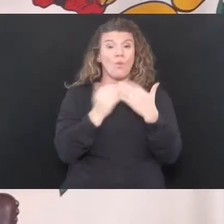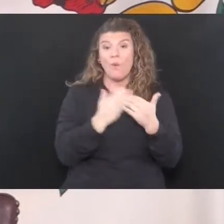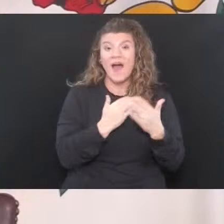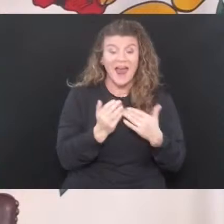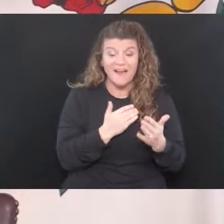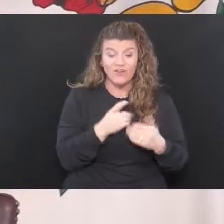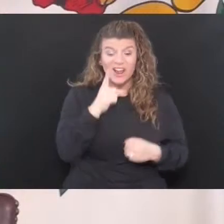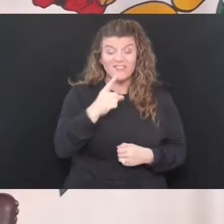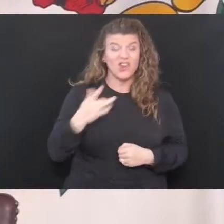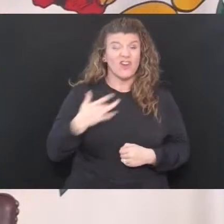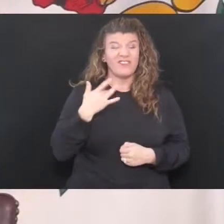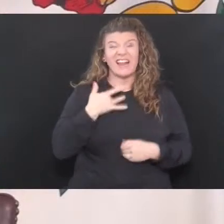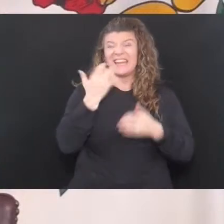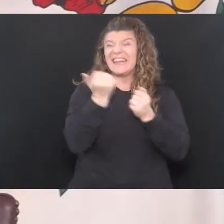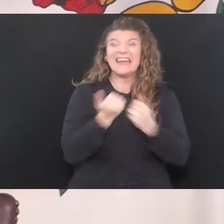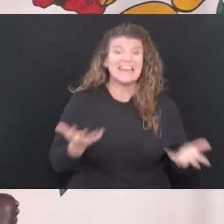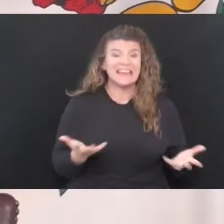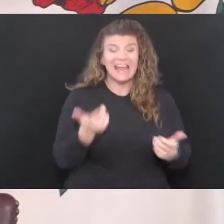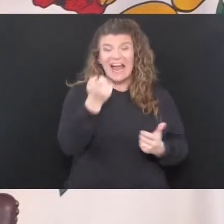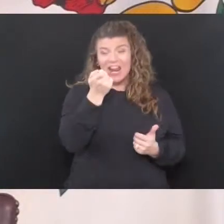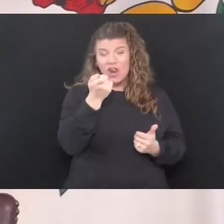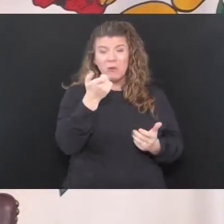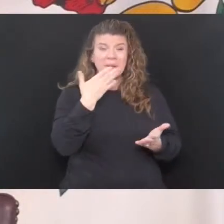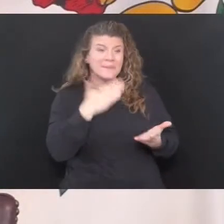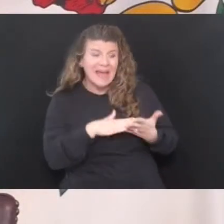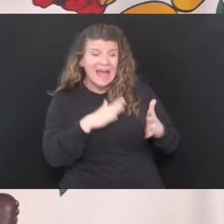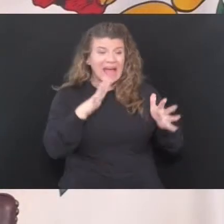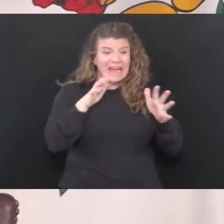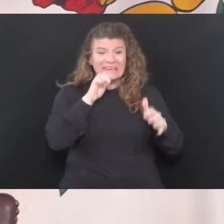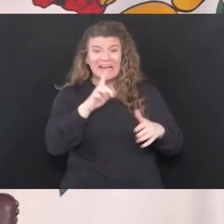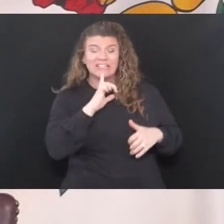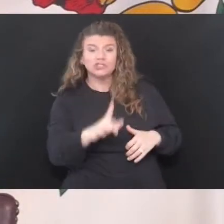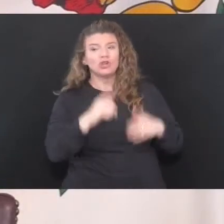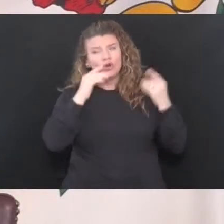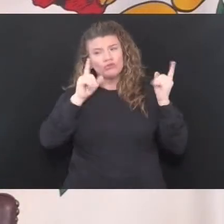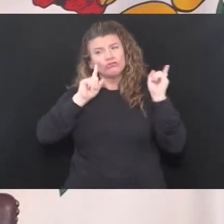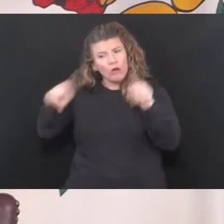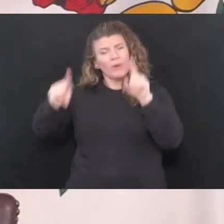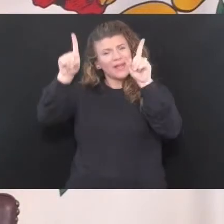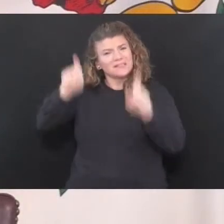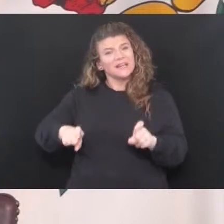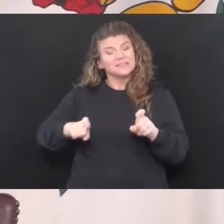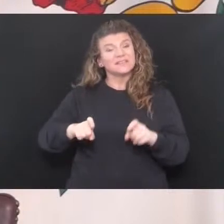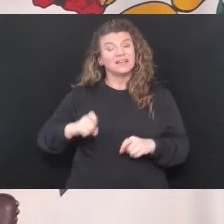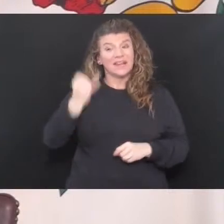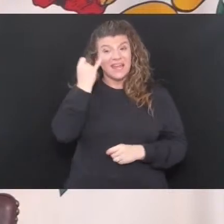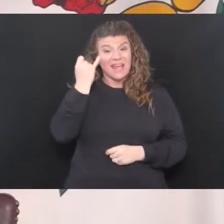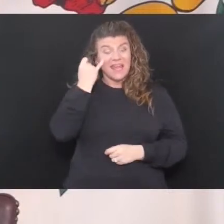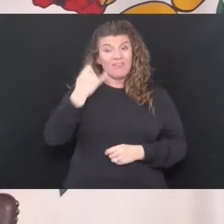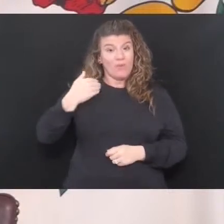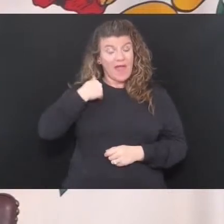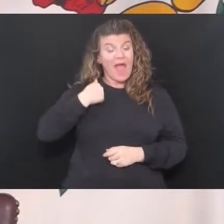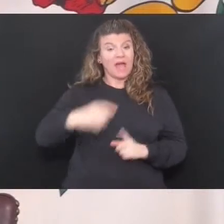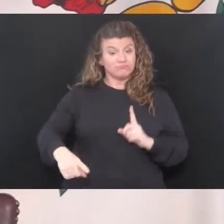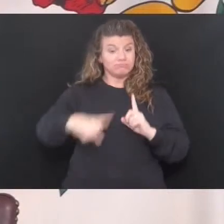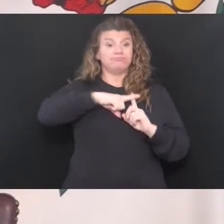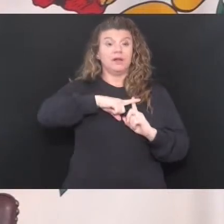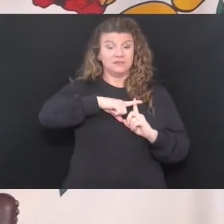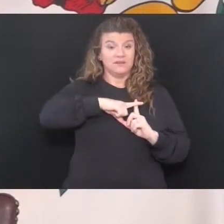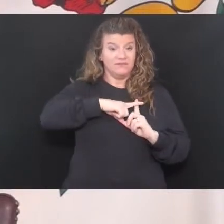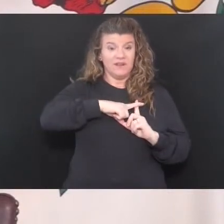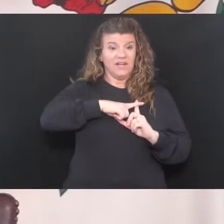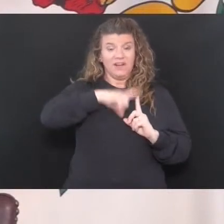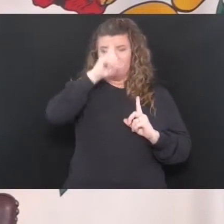be, if you're feeling the least bit bad, please go get tested. If we were to come back with a positive on you and